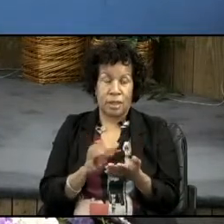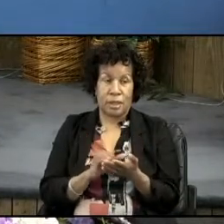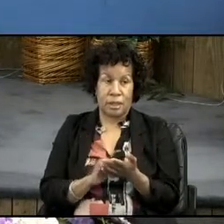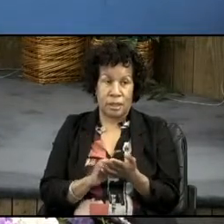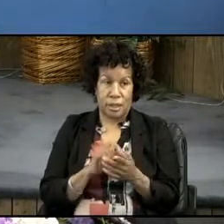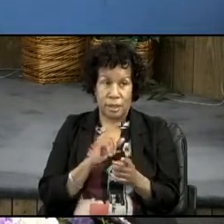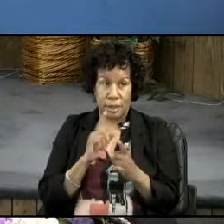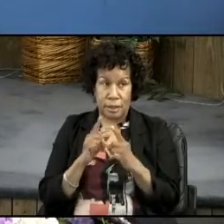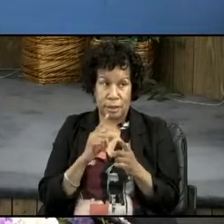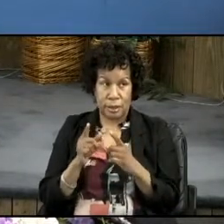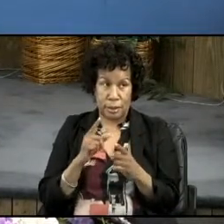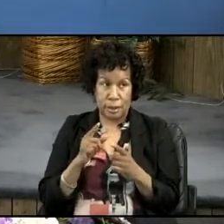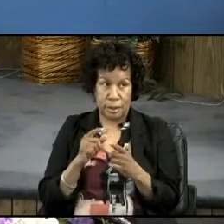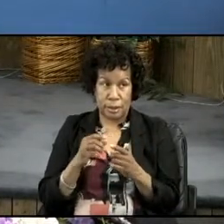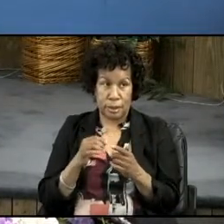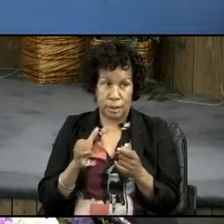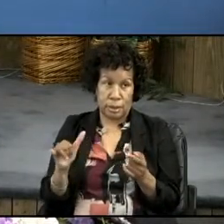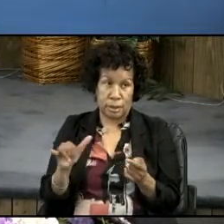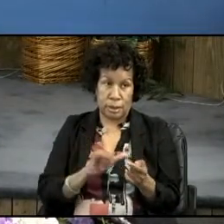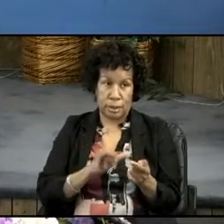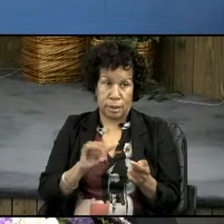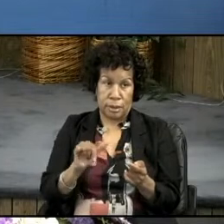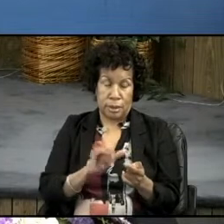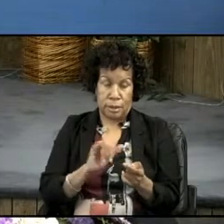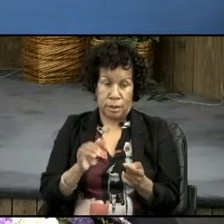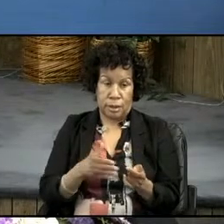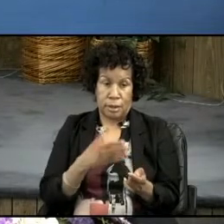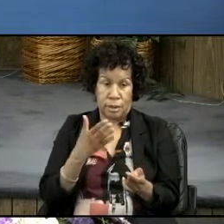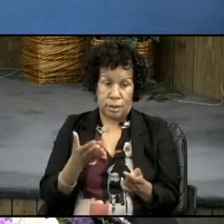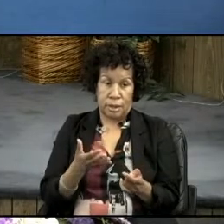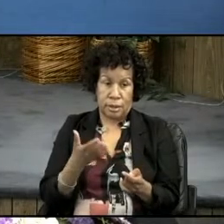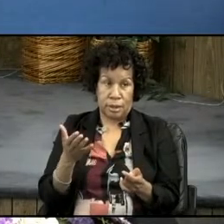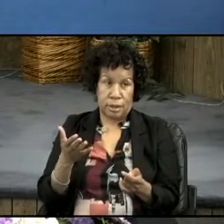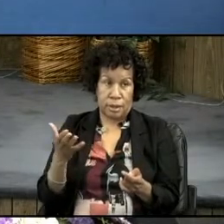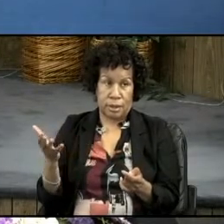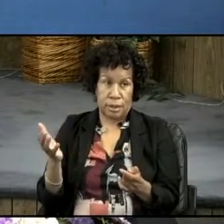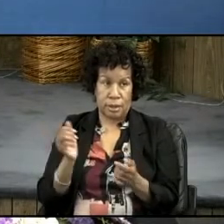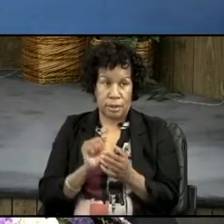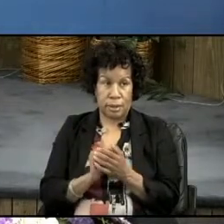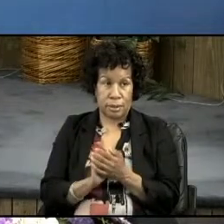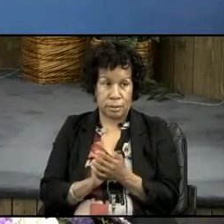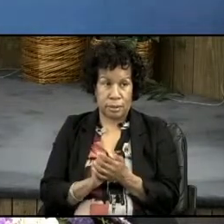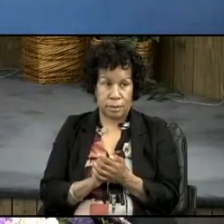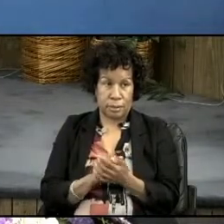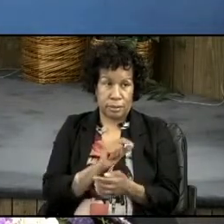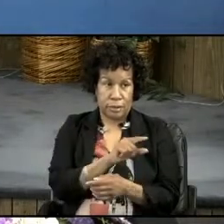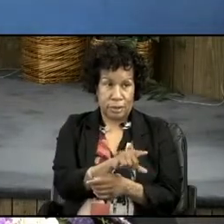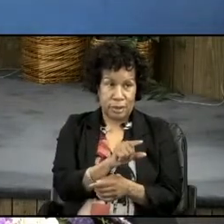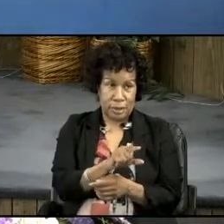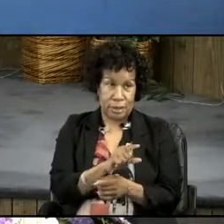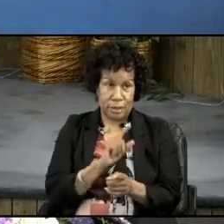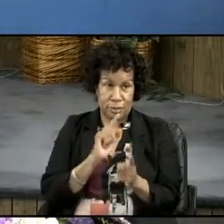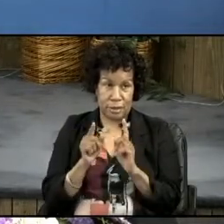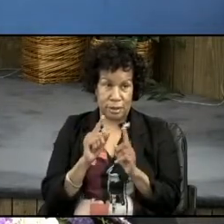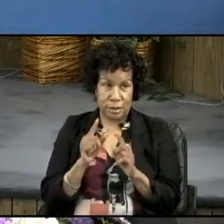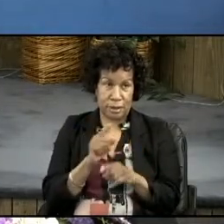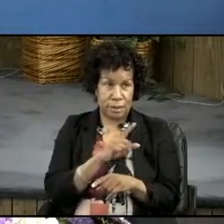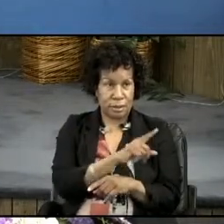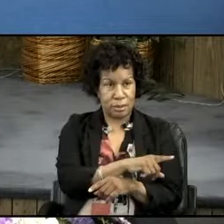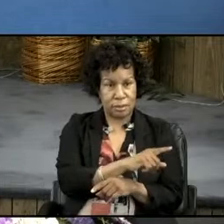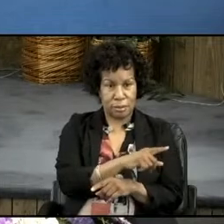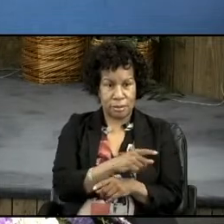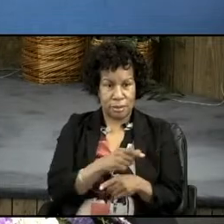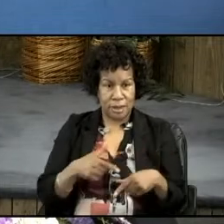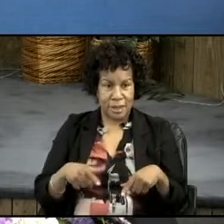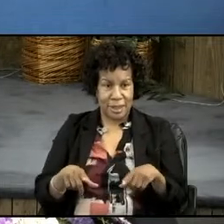exact same thing. So David said to Saul, and I'm getting ready to go, come on, Rodney.